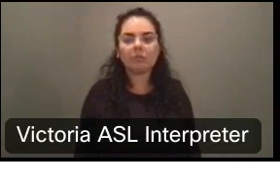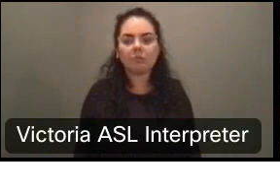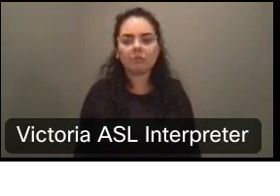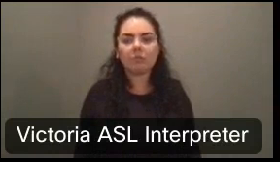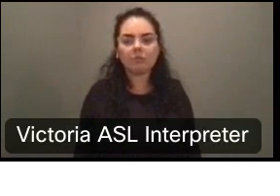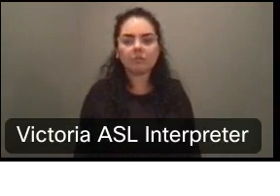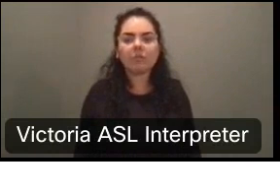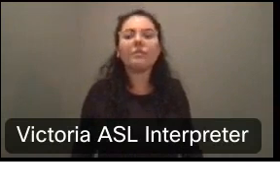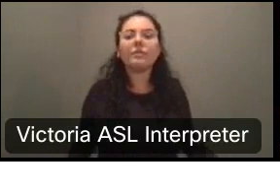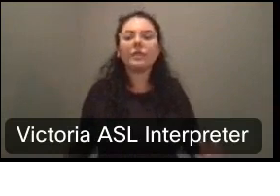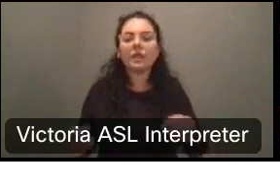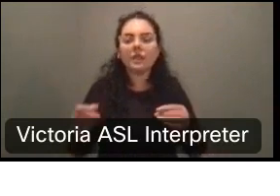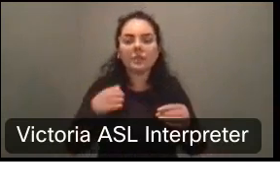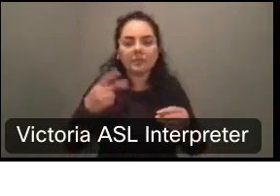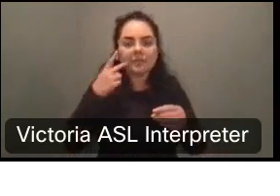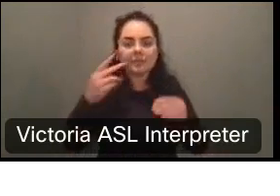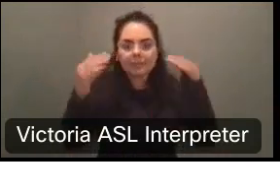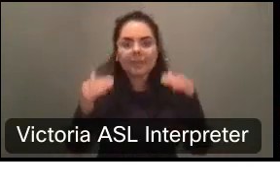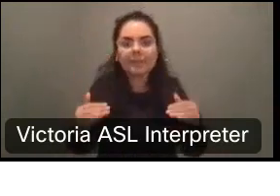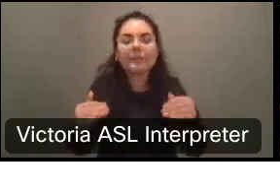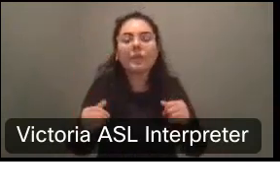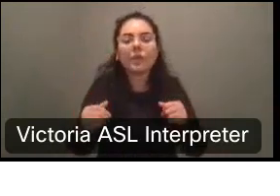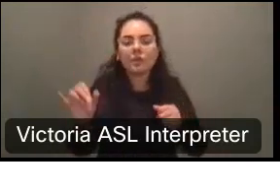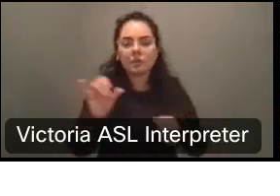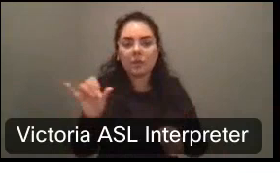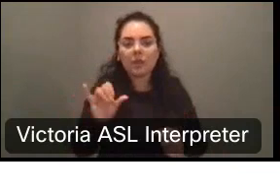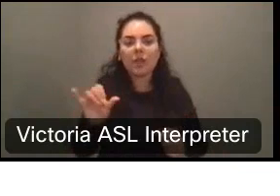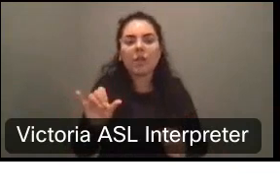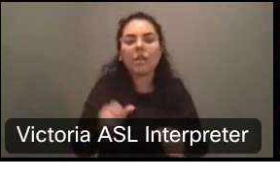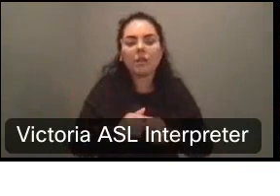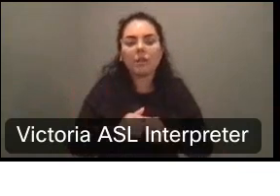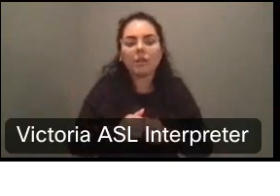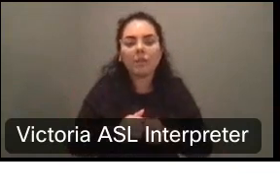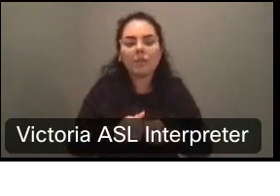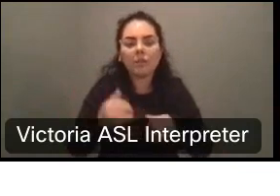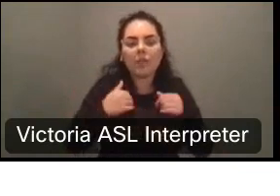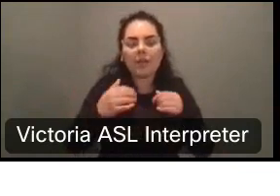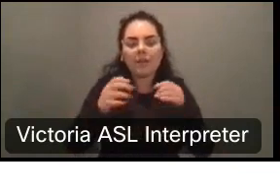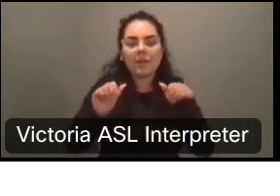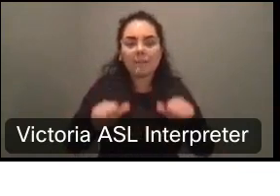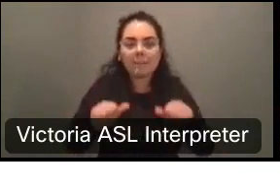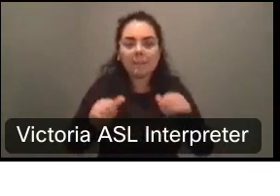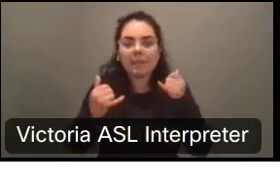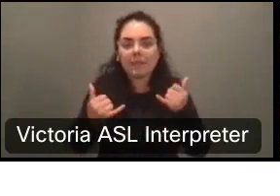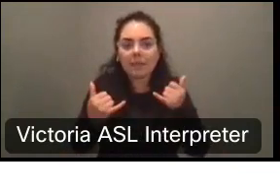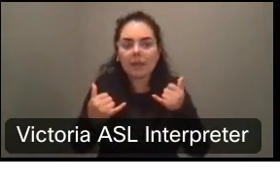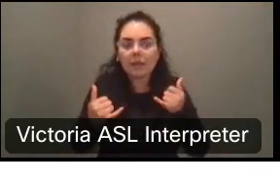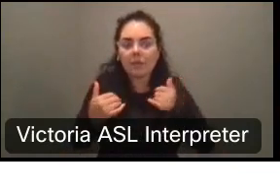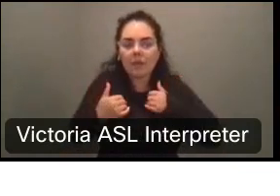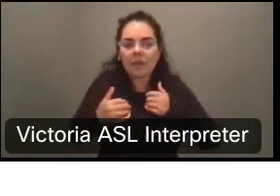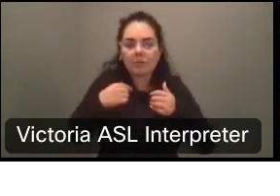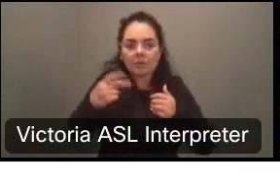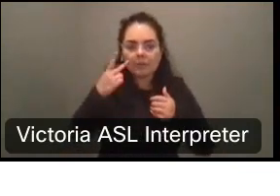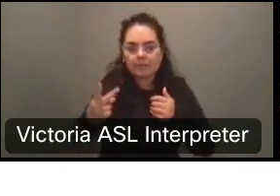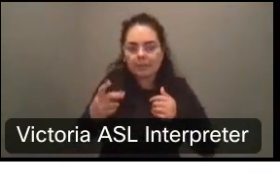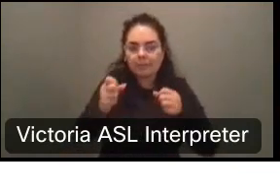DNA center, as well, is the ability now to, we have, as you can imagine,